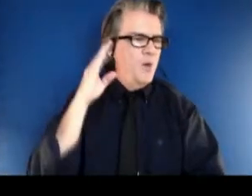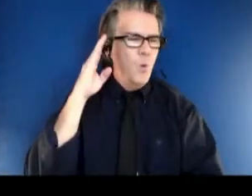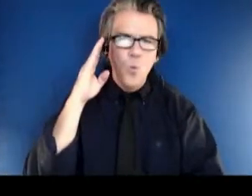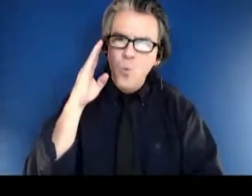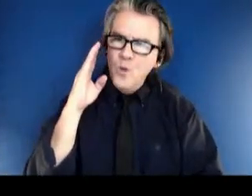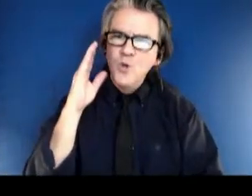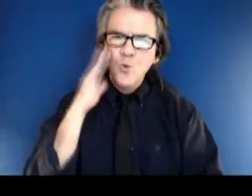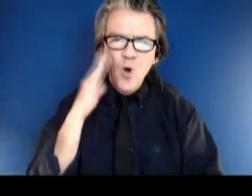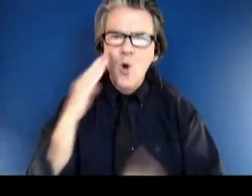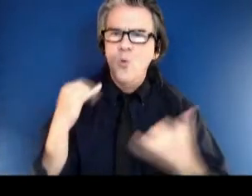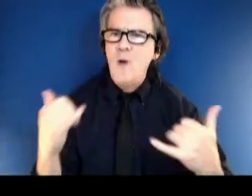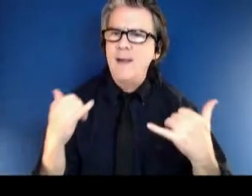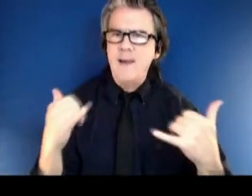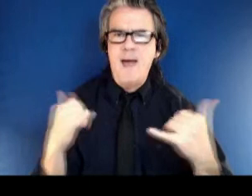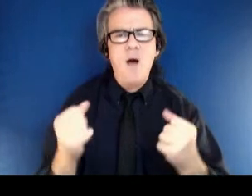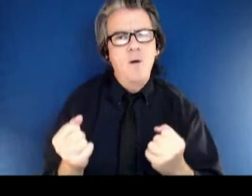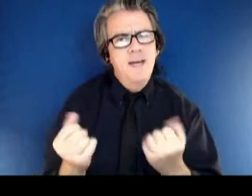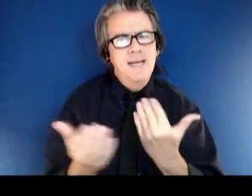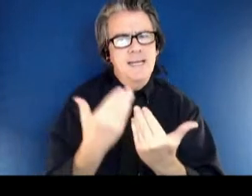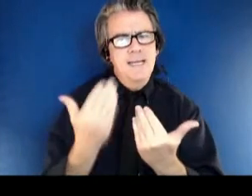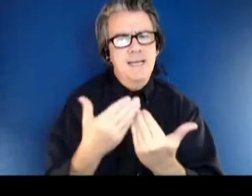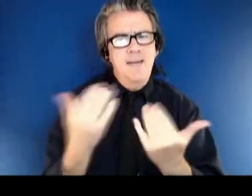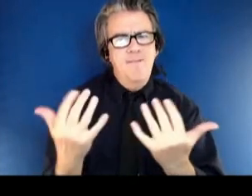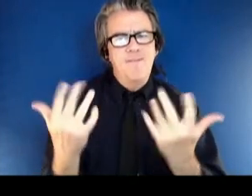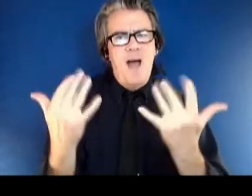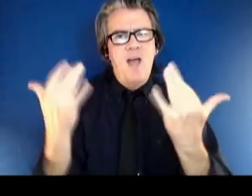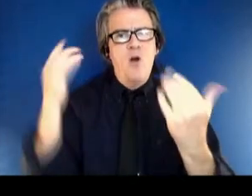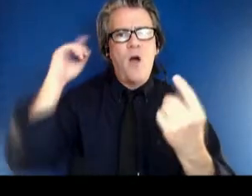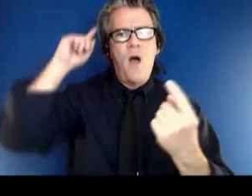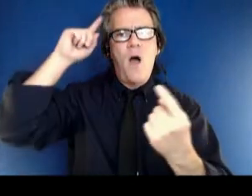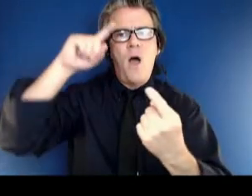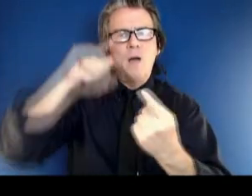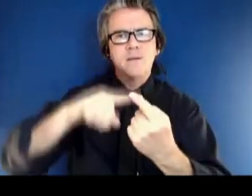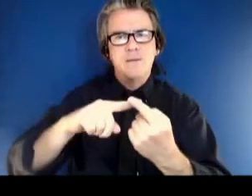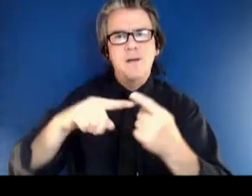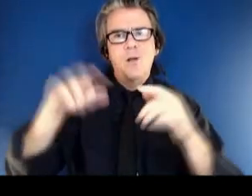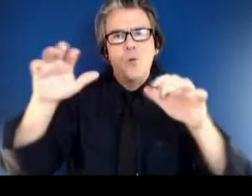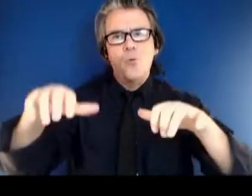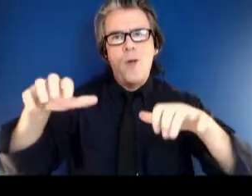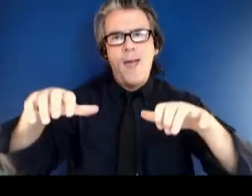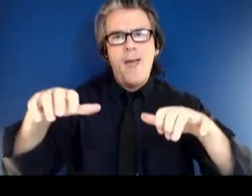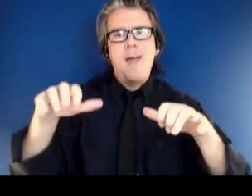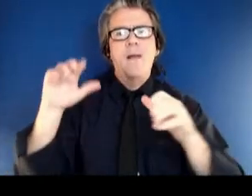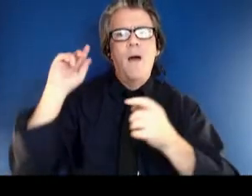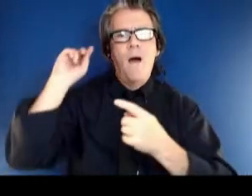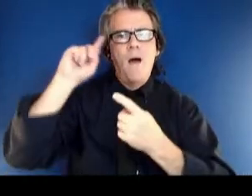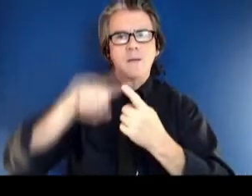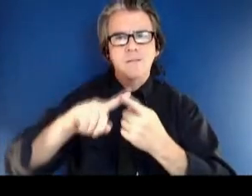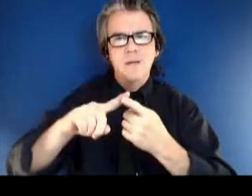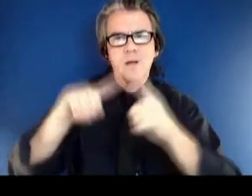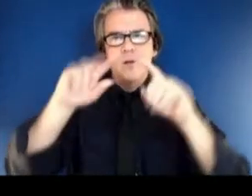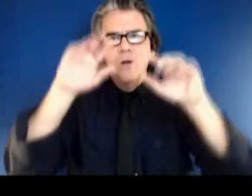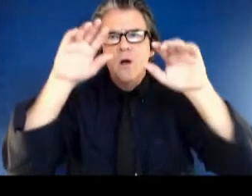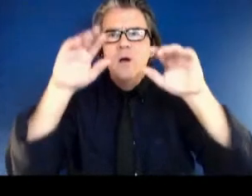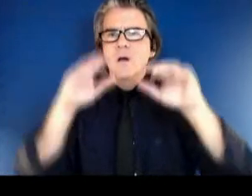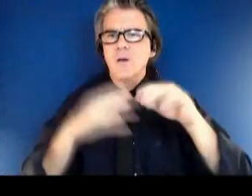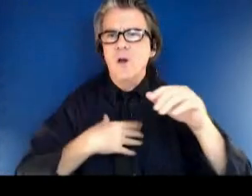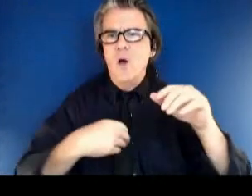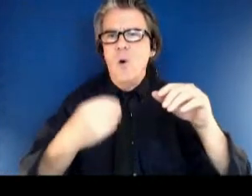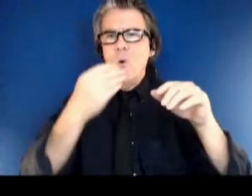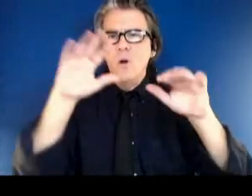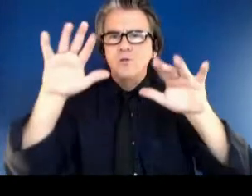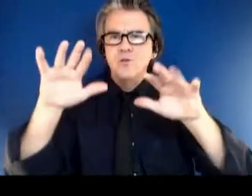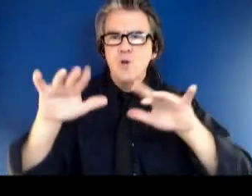to be in the peak of fire season until the rain and snow returns, and all of us here hope that it returns sooner rather than